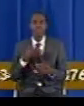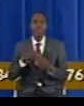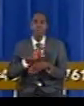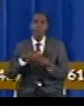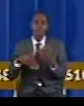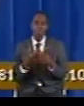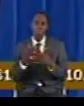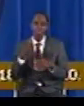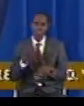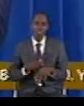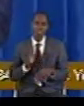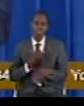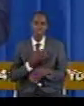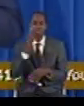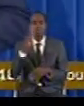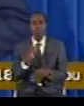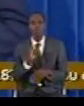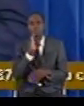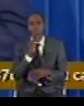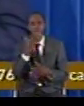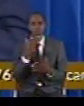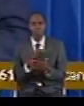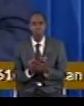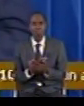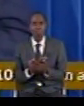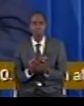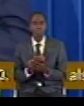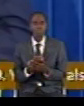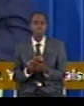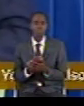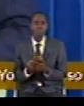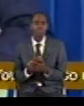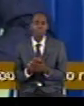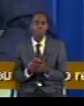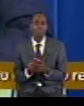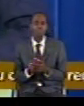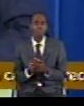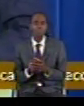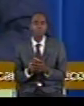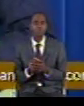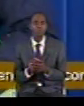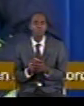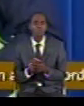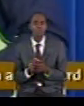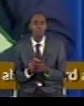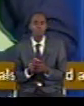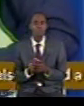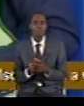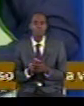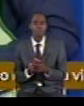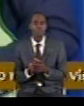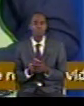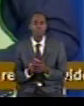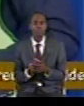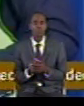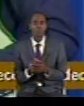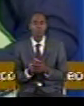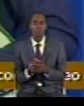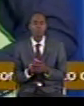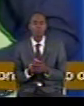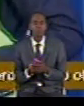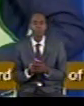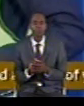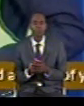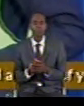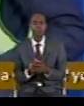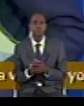time, my name is Brother Hassan Dauda Inusa from Investment District, Magami Group, Jalingo